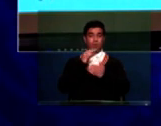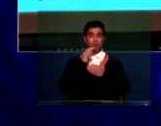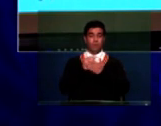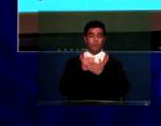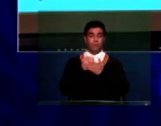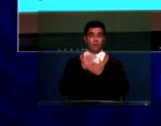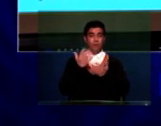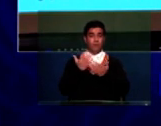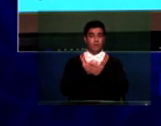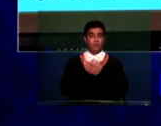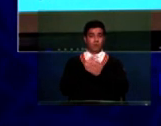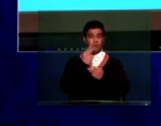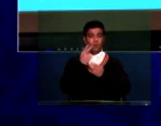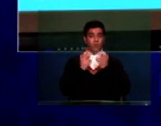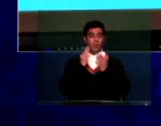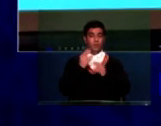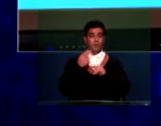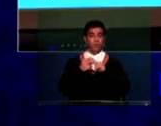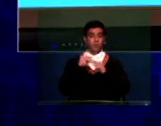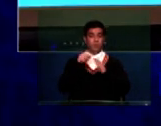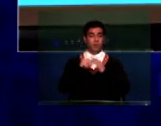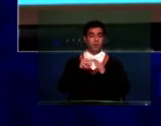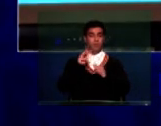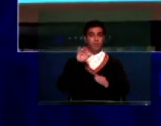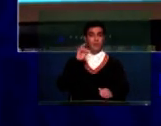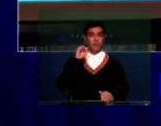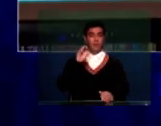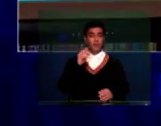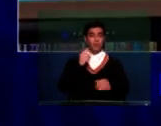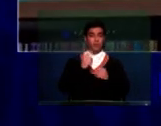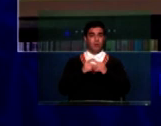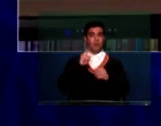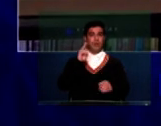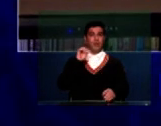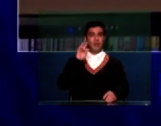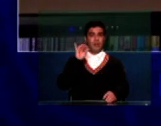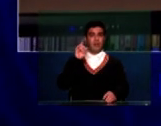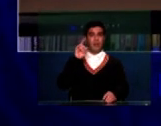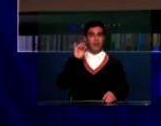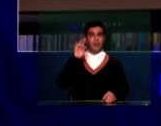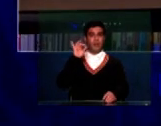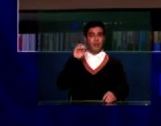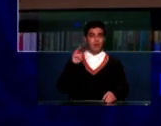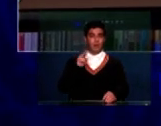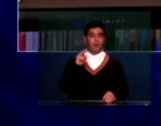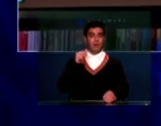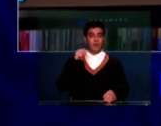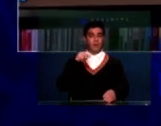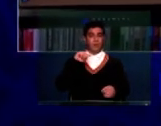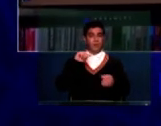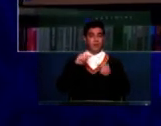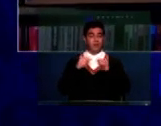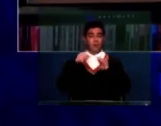quyidagi reaksiya misolida ko'rib chiqamiz. Ya'ni, manganiz qo'shi oksidi, kaliy xlorat va kaliy gidroksid reaksiya